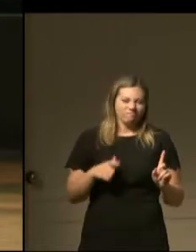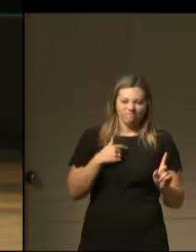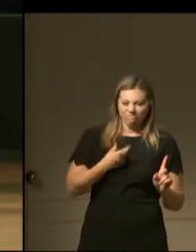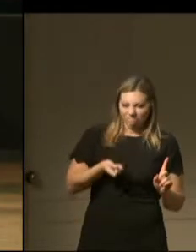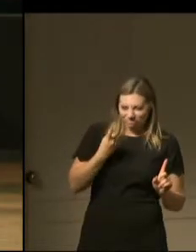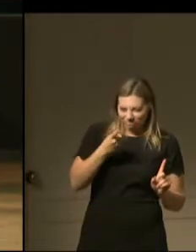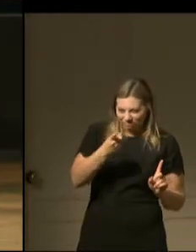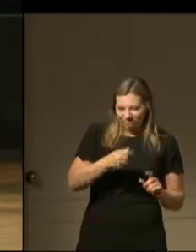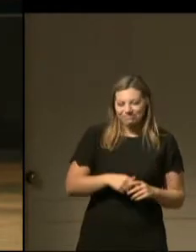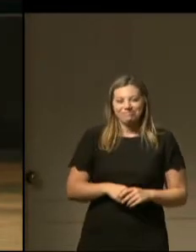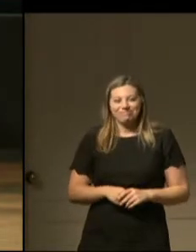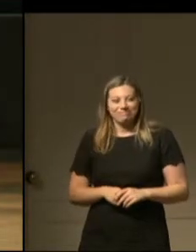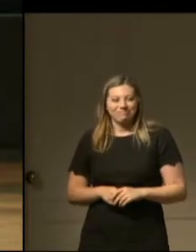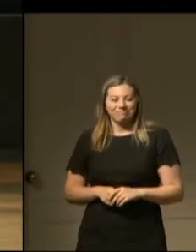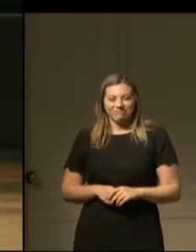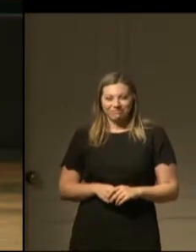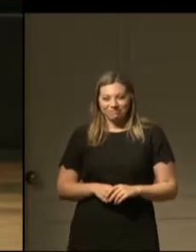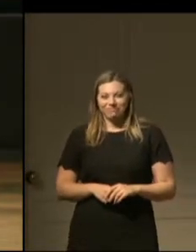Thanks.